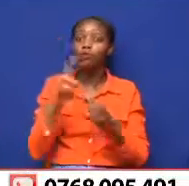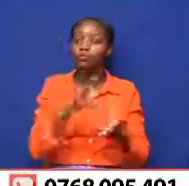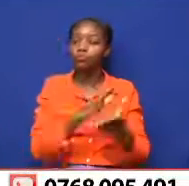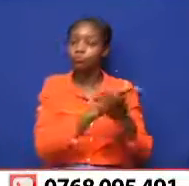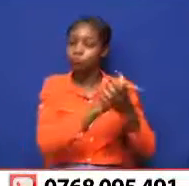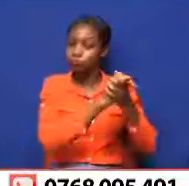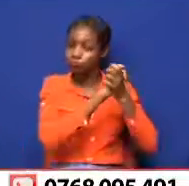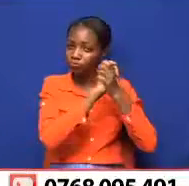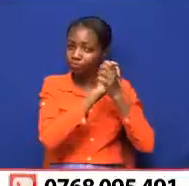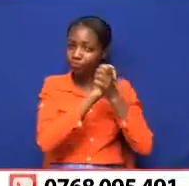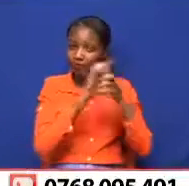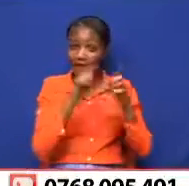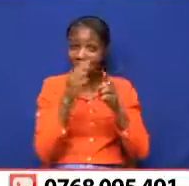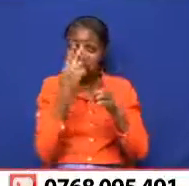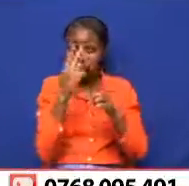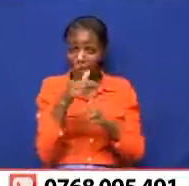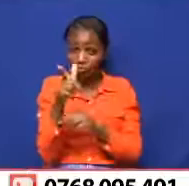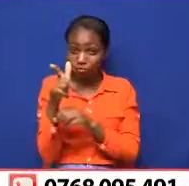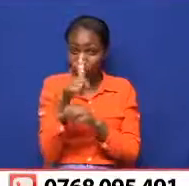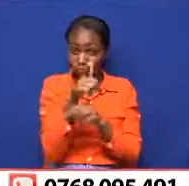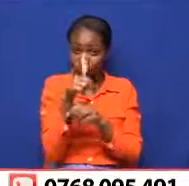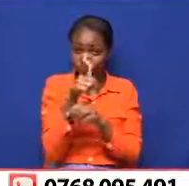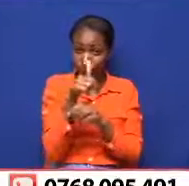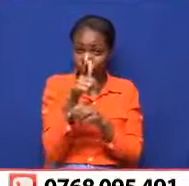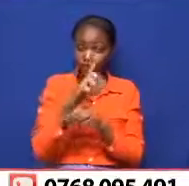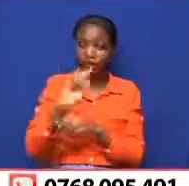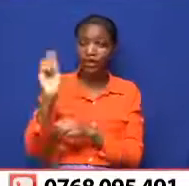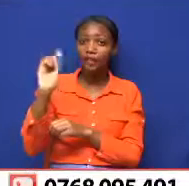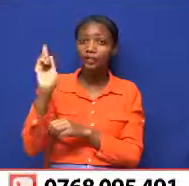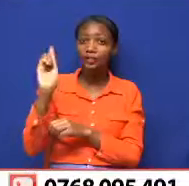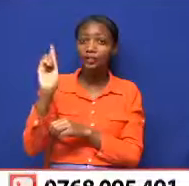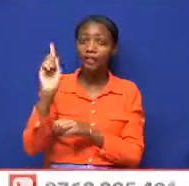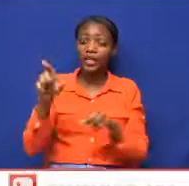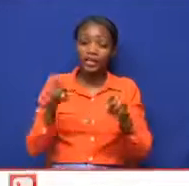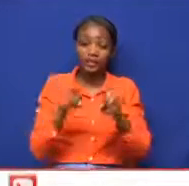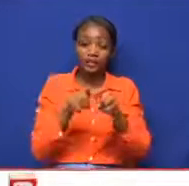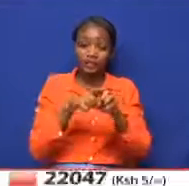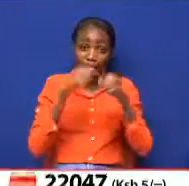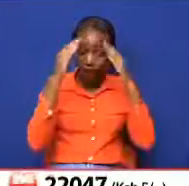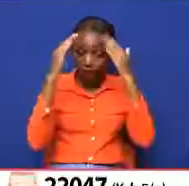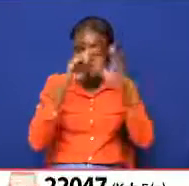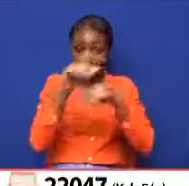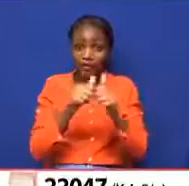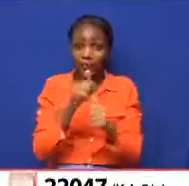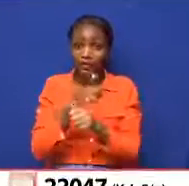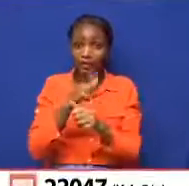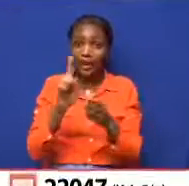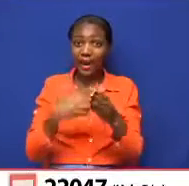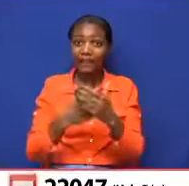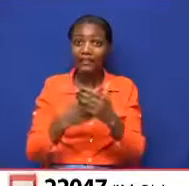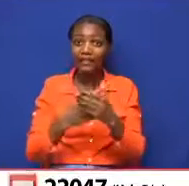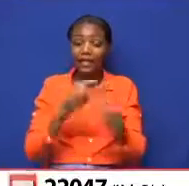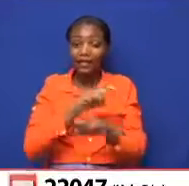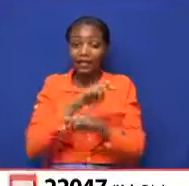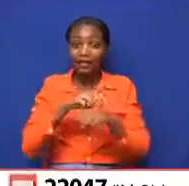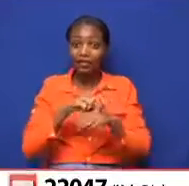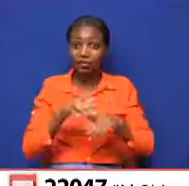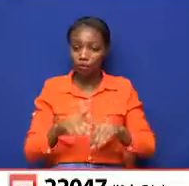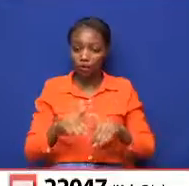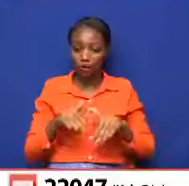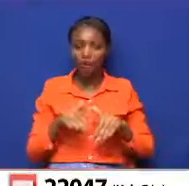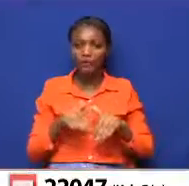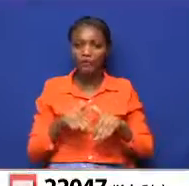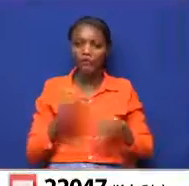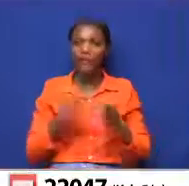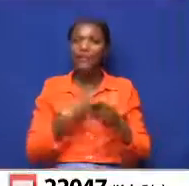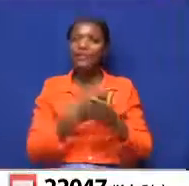the steps at the entrance of Harambe House in Nairobi. They glanced for the camera as the nation held its breath. It was